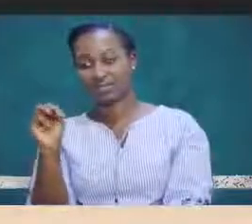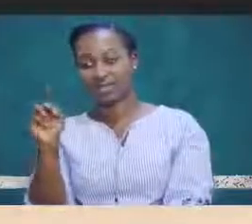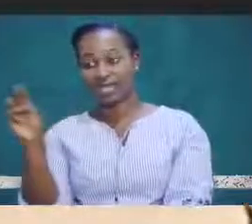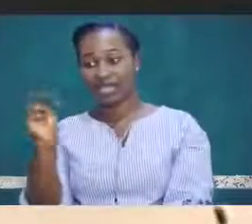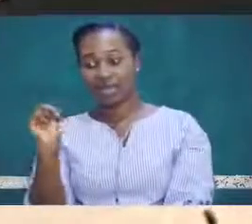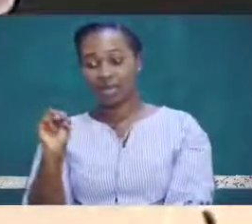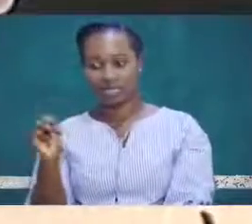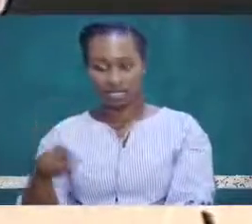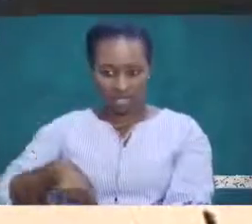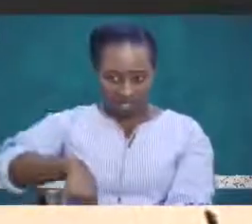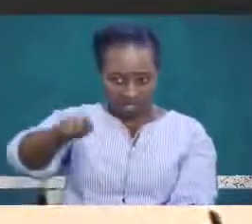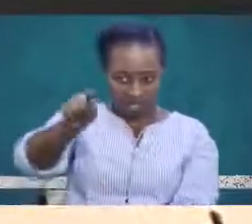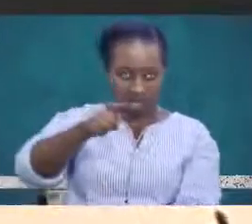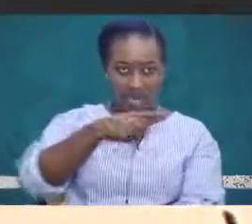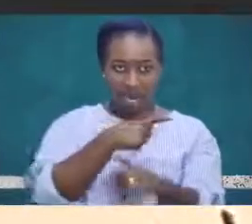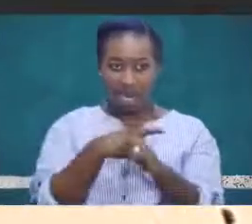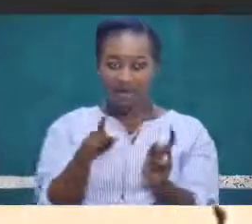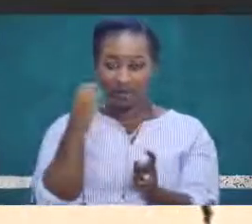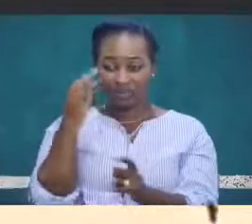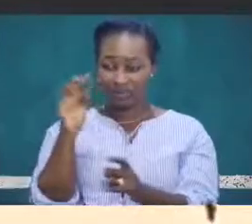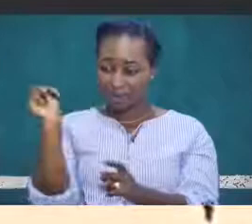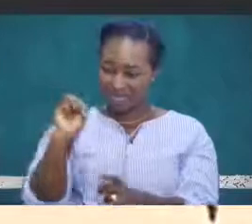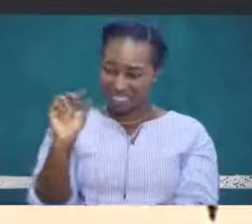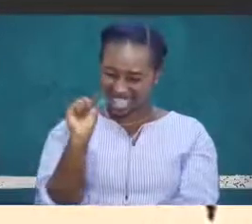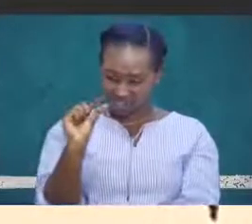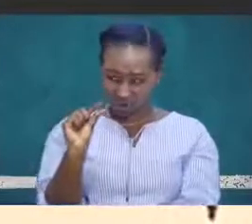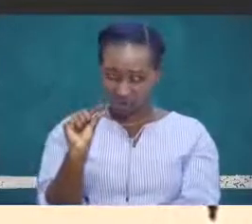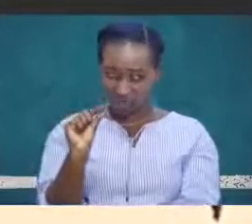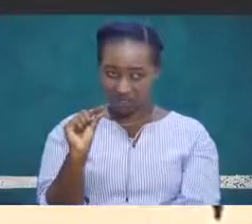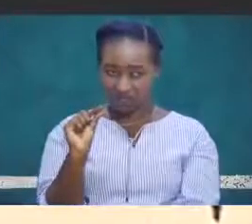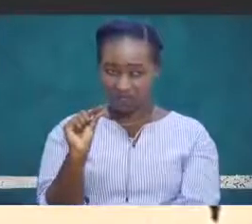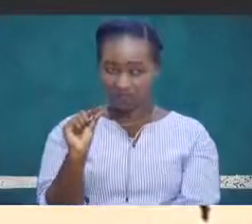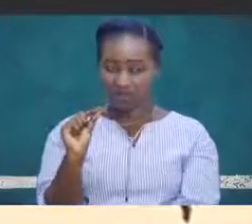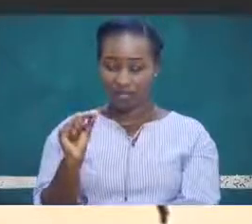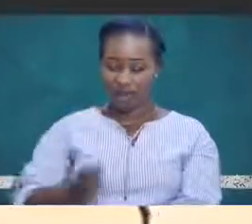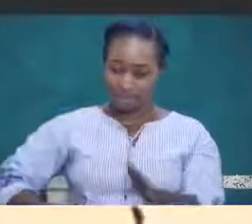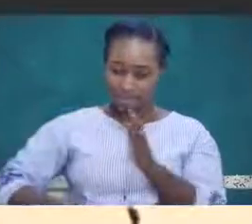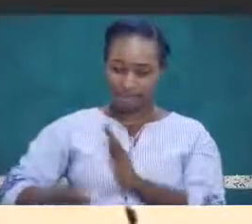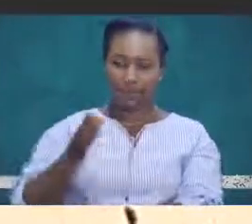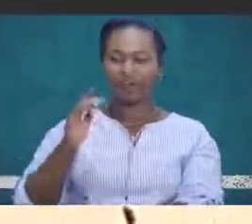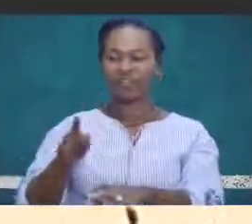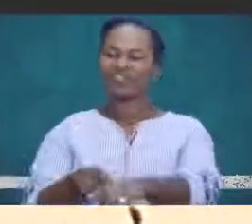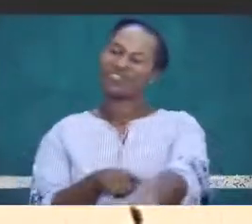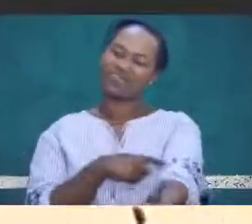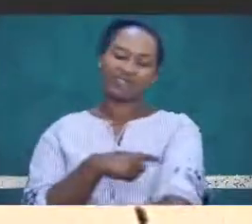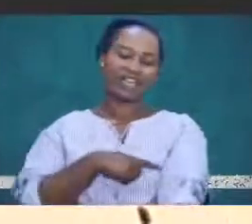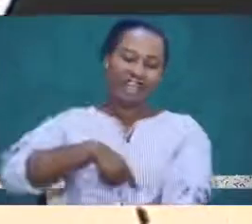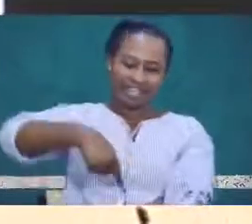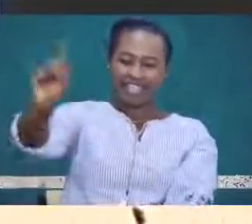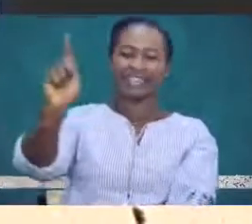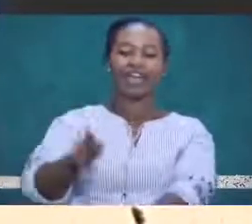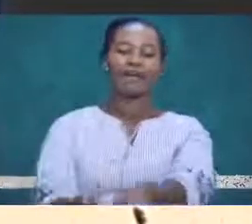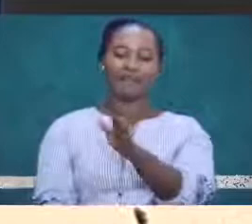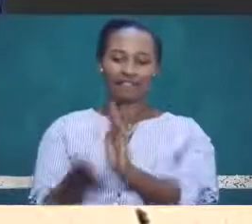mass will accelerate. But if the mass is small, the acceleration will be more. The body will move